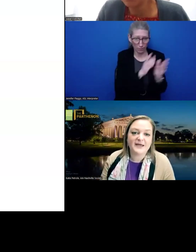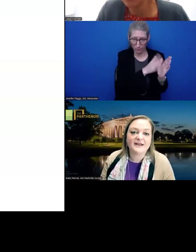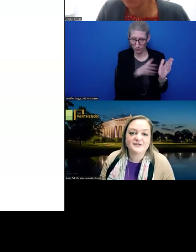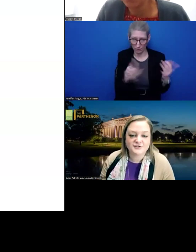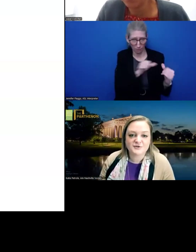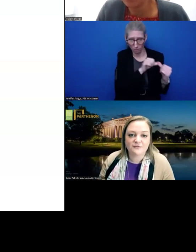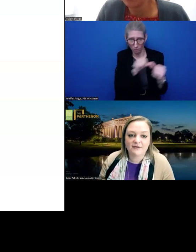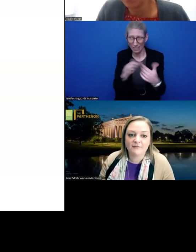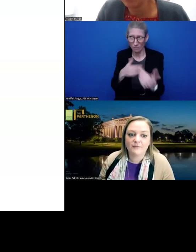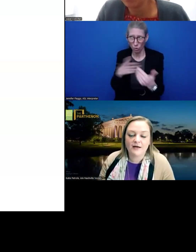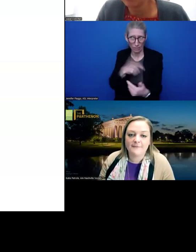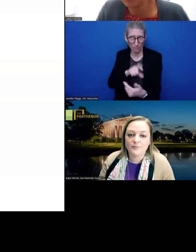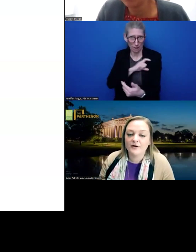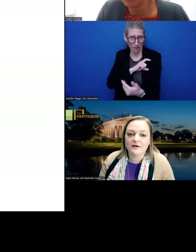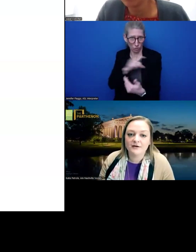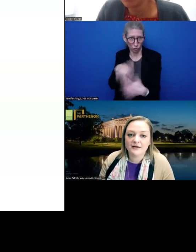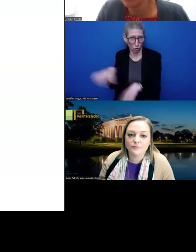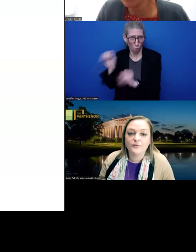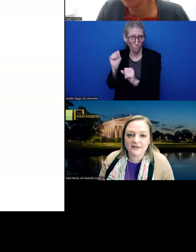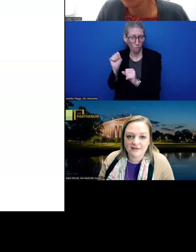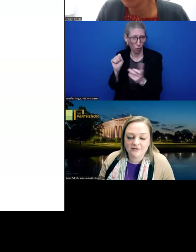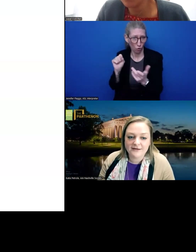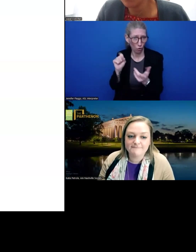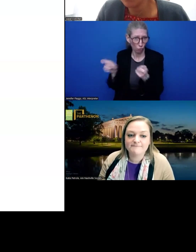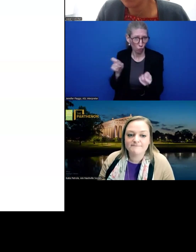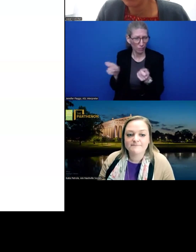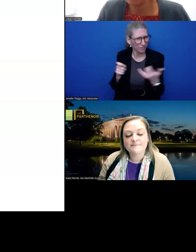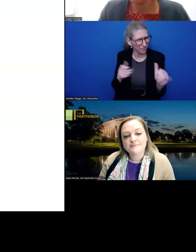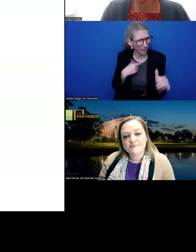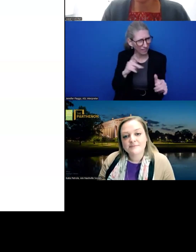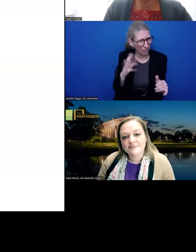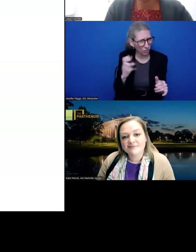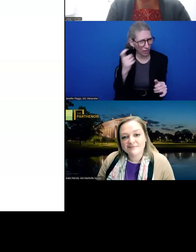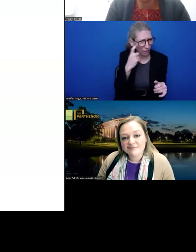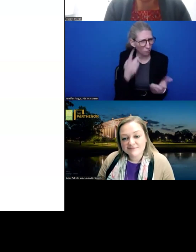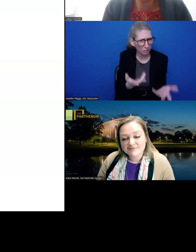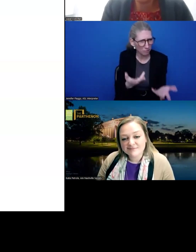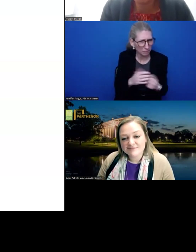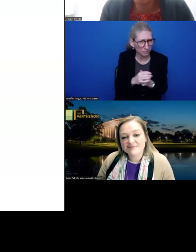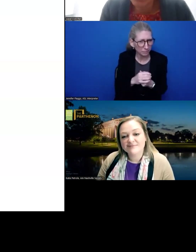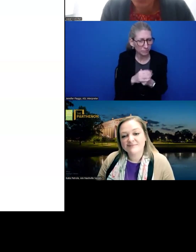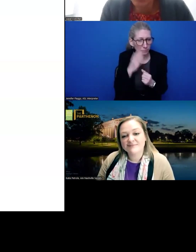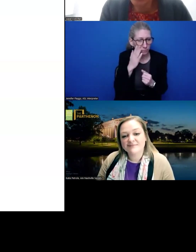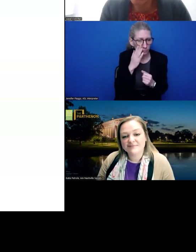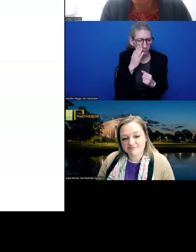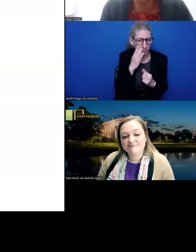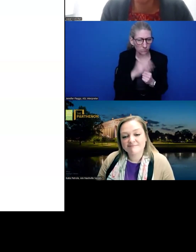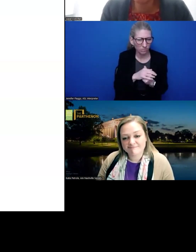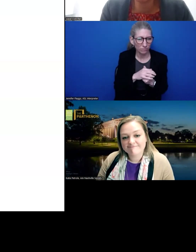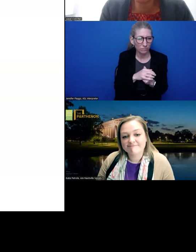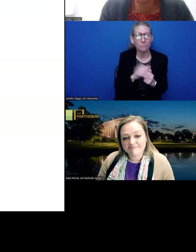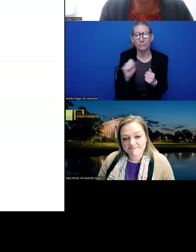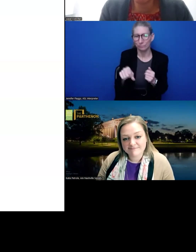the Spanish were ruling the area. Yes, when the Spanish arrived,